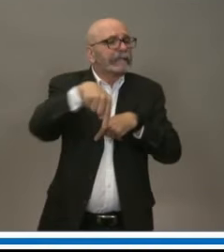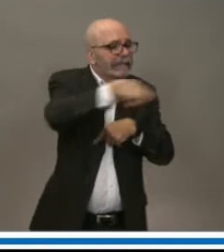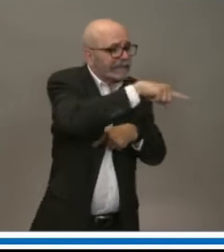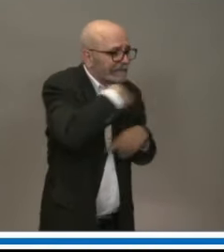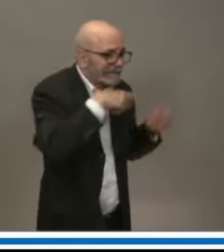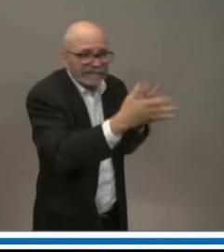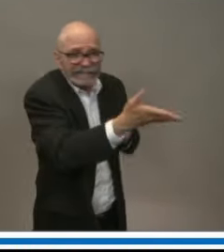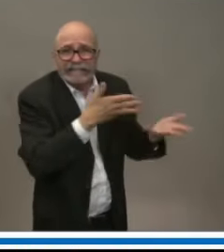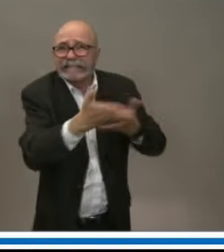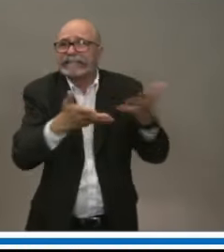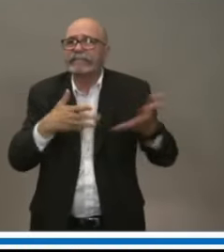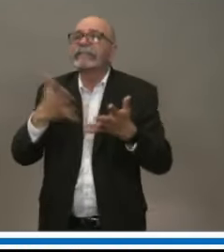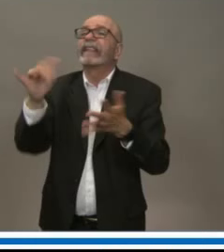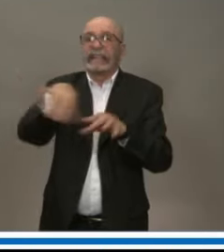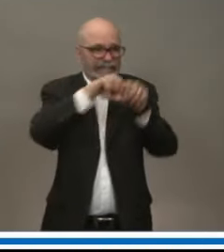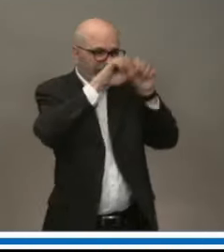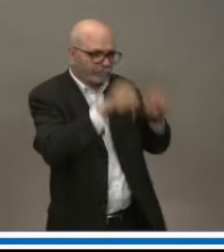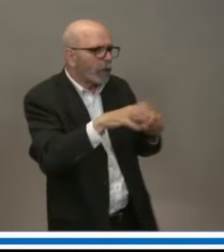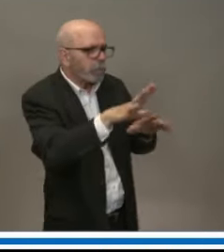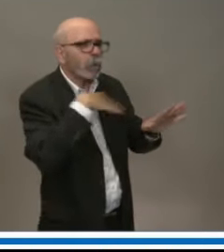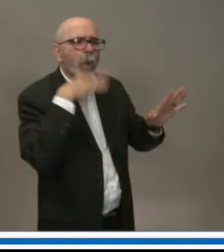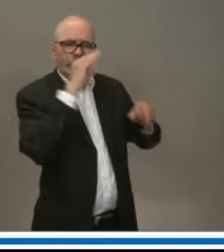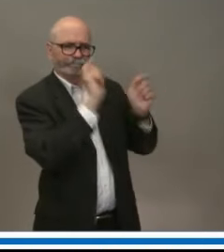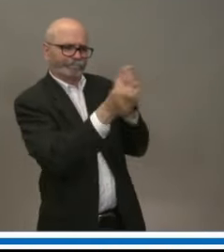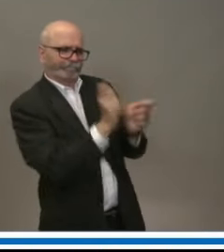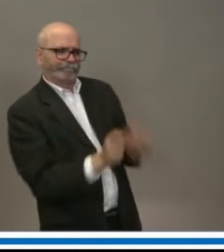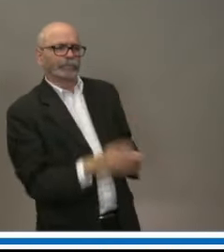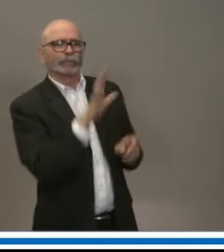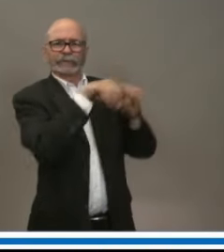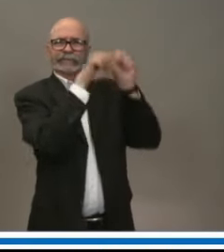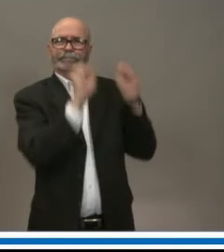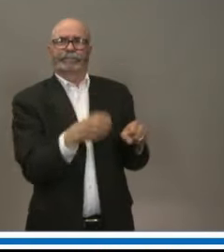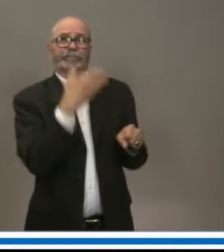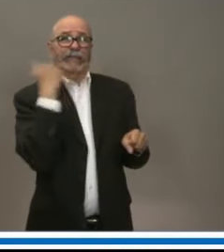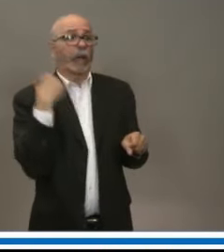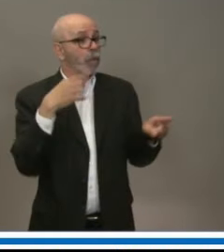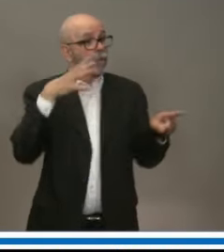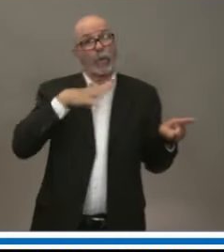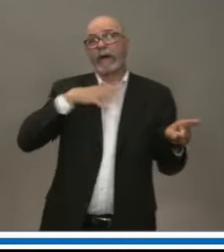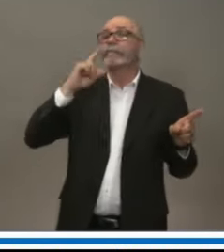them. That doesn't mean that they can't on their own go out and